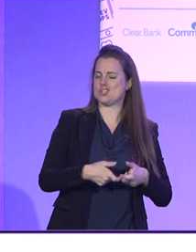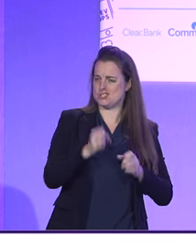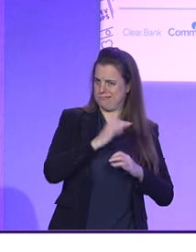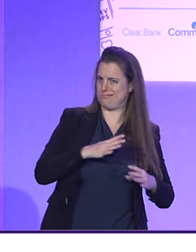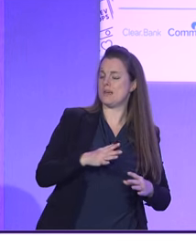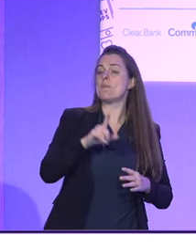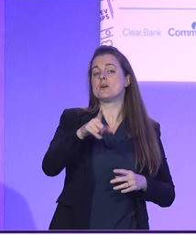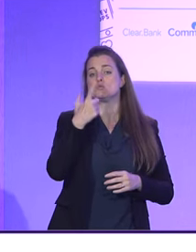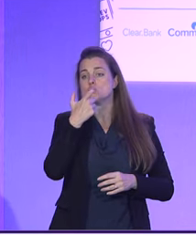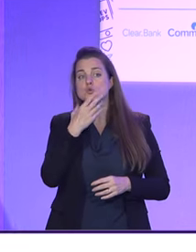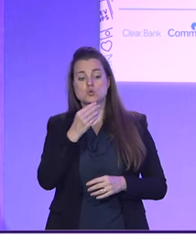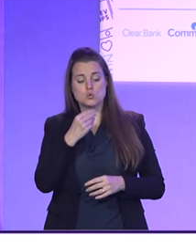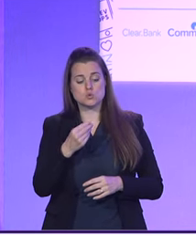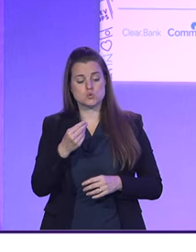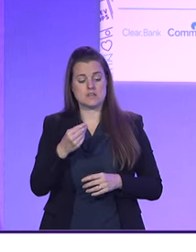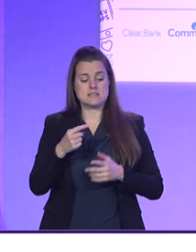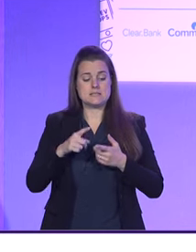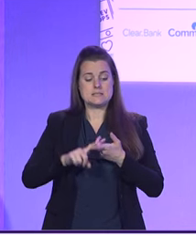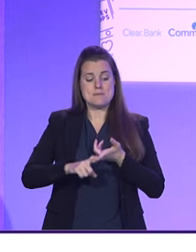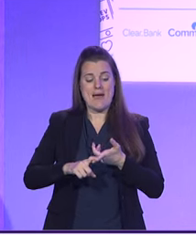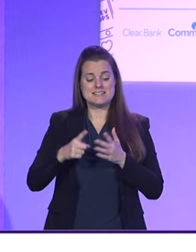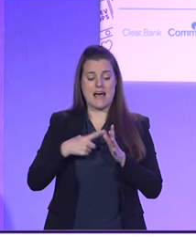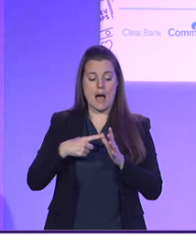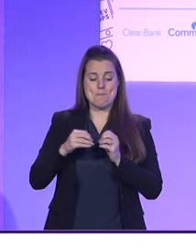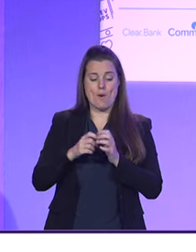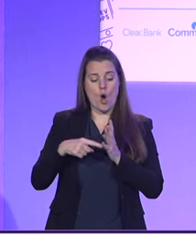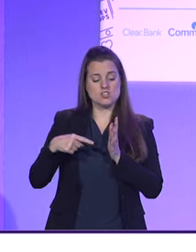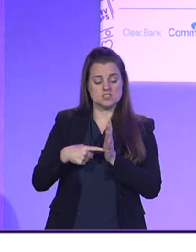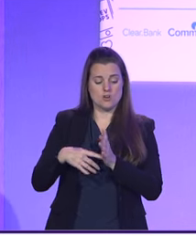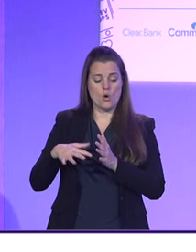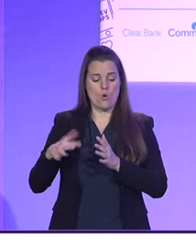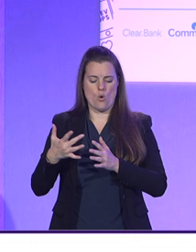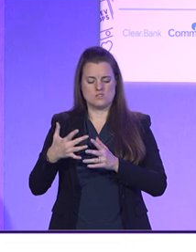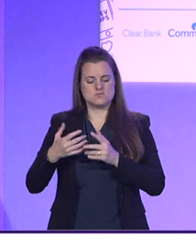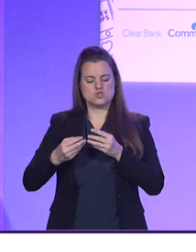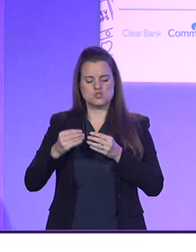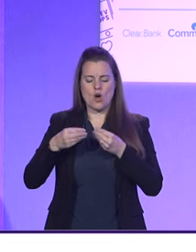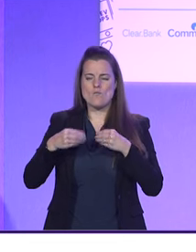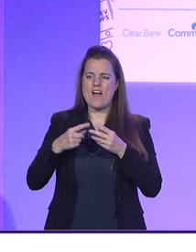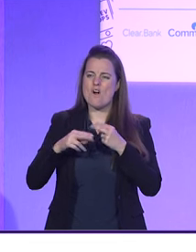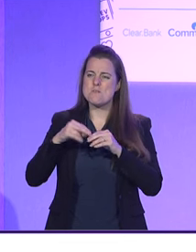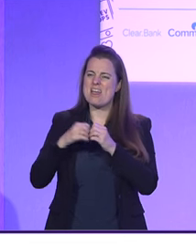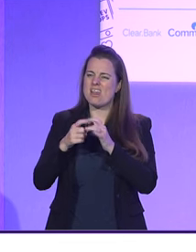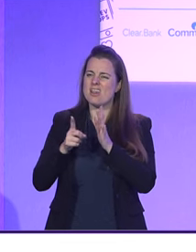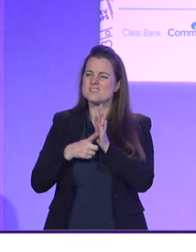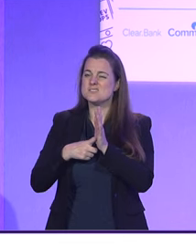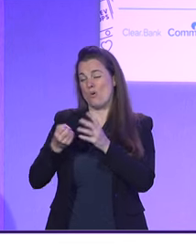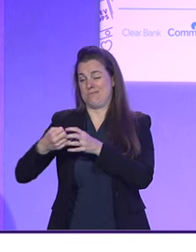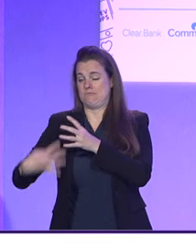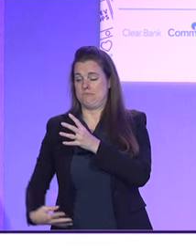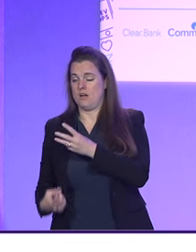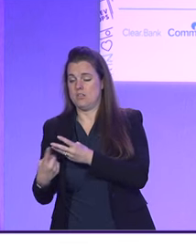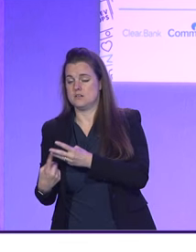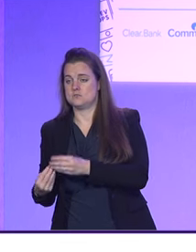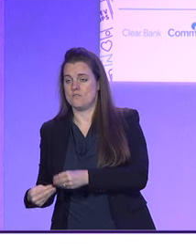But you can also use Dependable, Software Bill of Materials, or there's a load of AWS infrastructure that it also supports. This